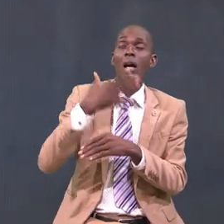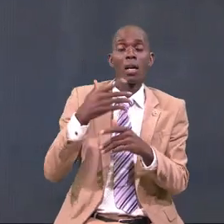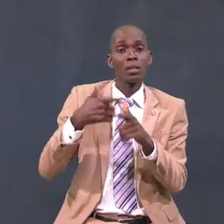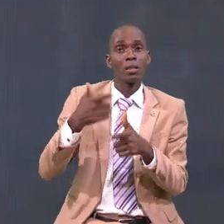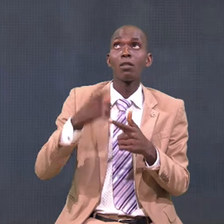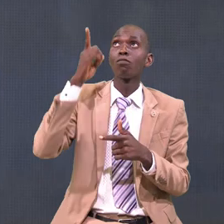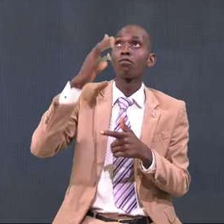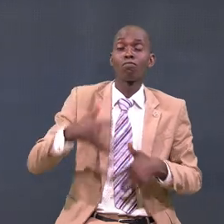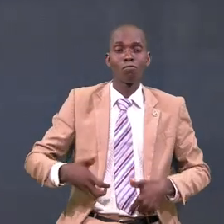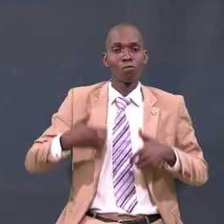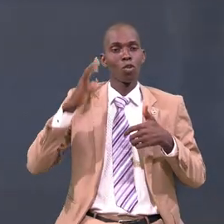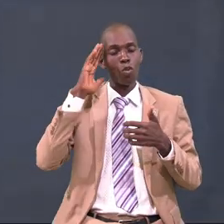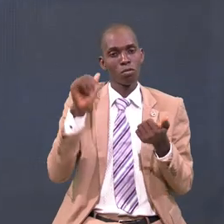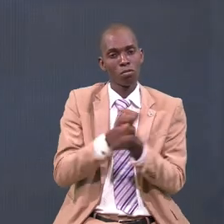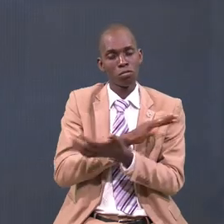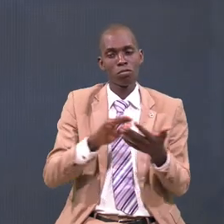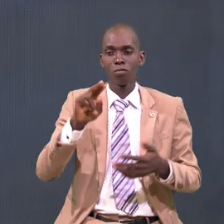overthrown.